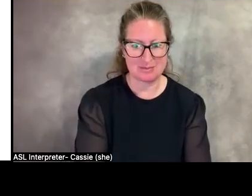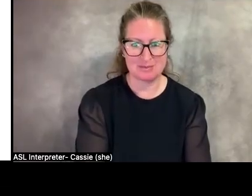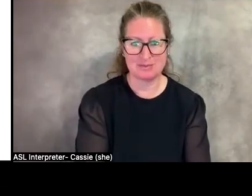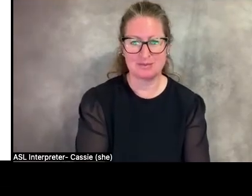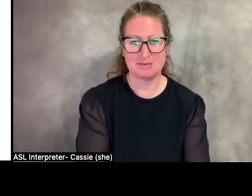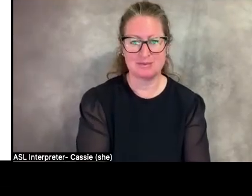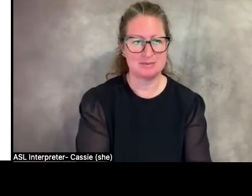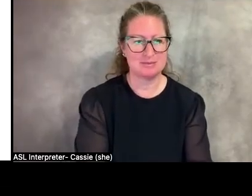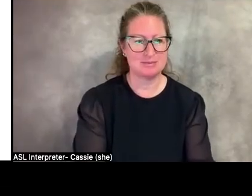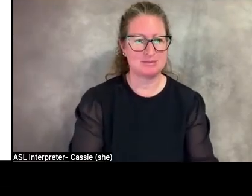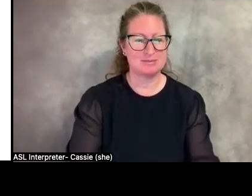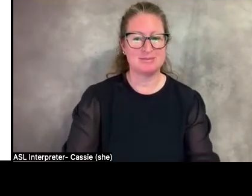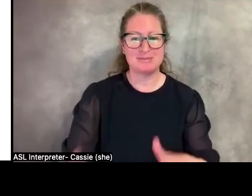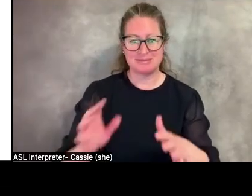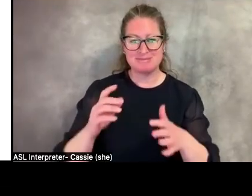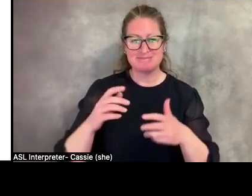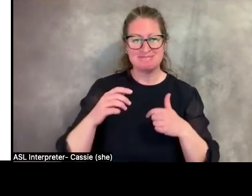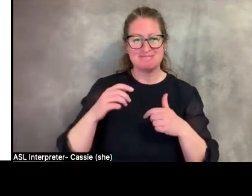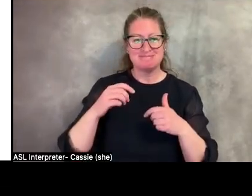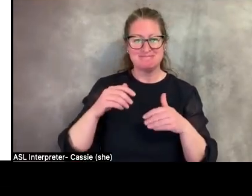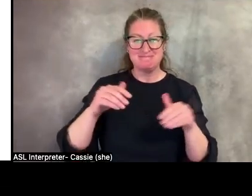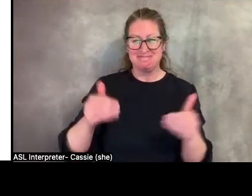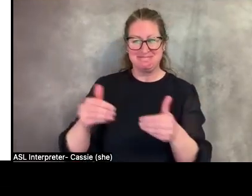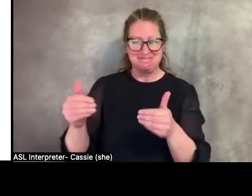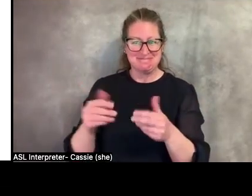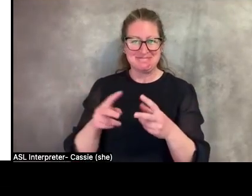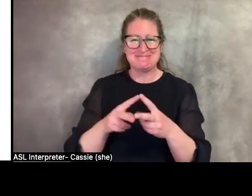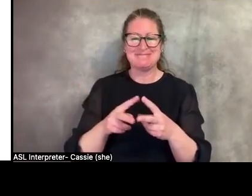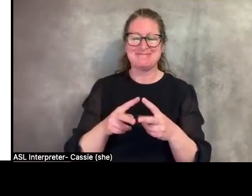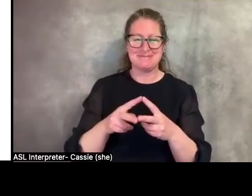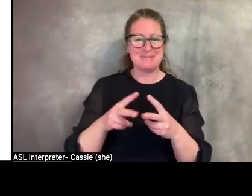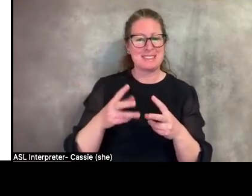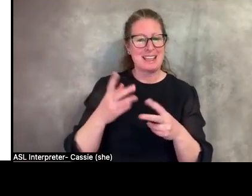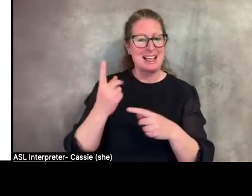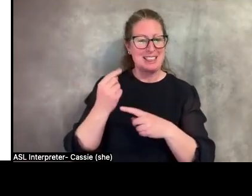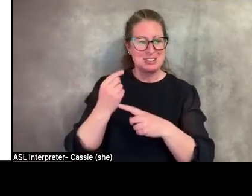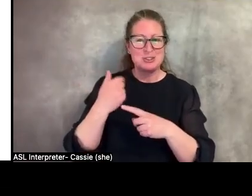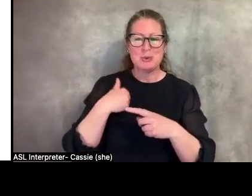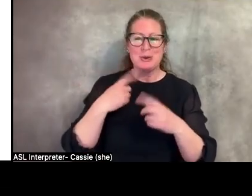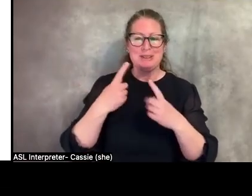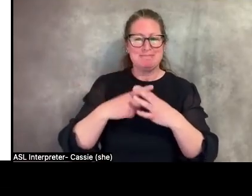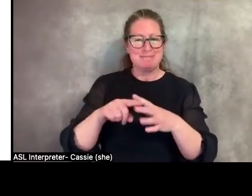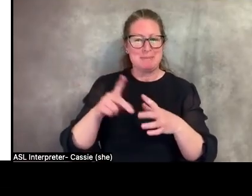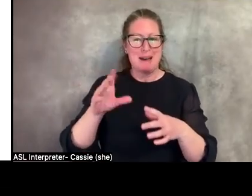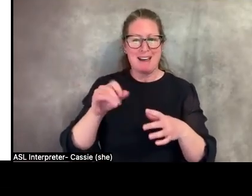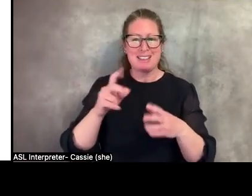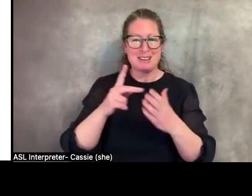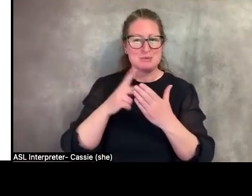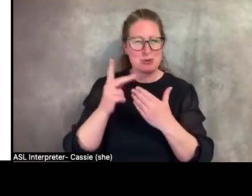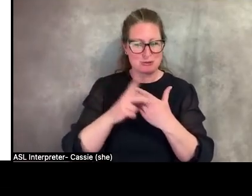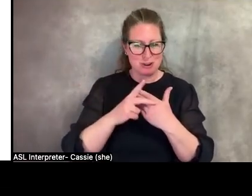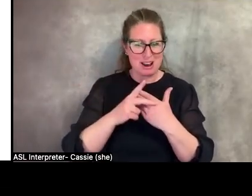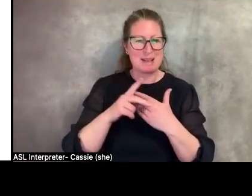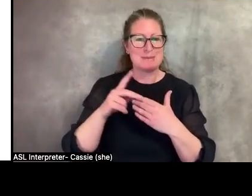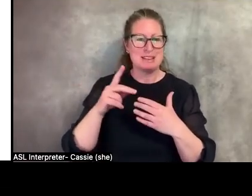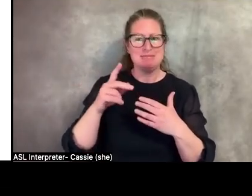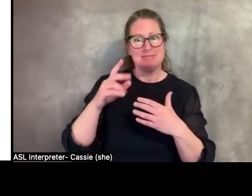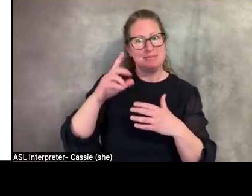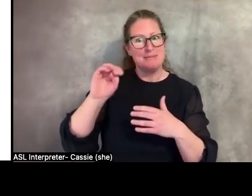on 8 East. All right. So last year we joined the pilot program in about March. It was a little bit of a pivot for